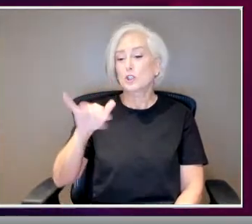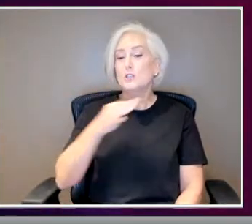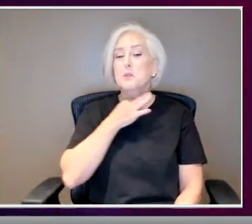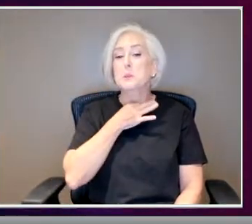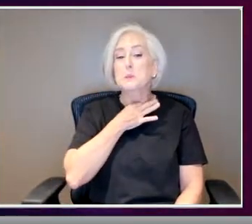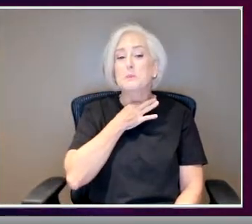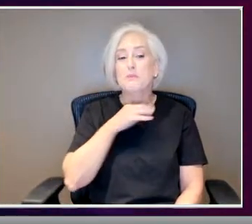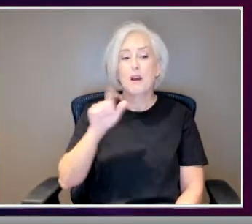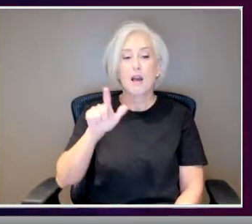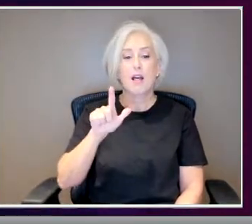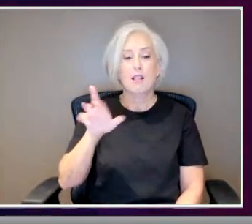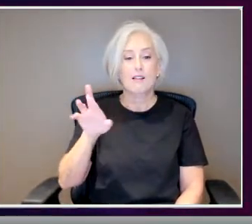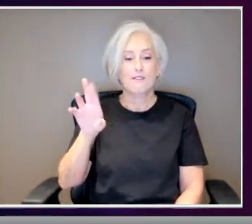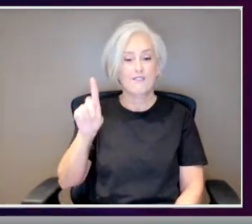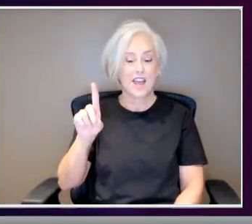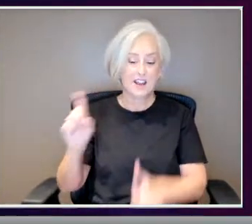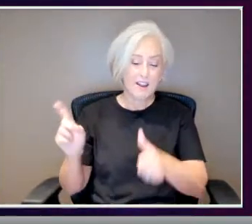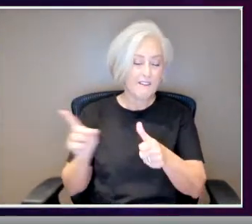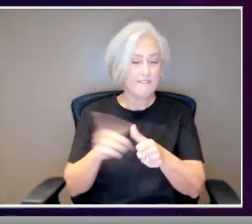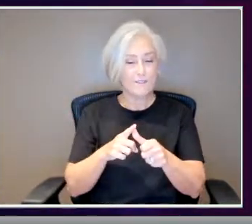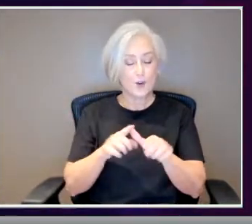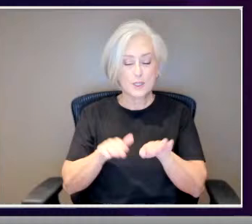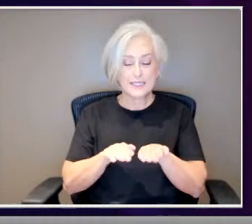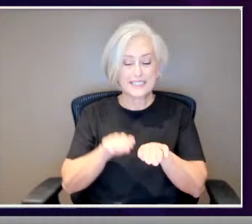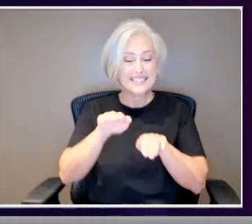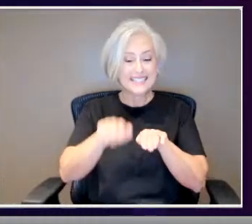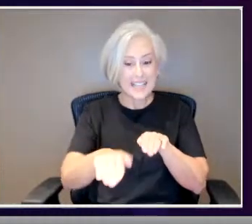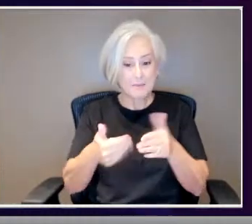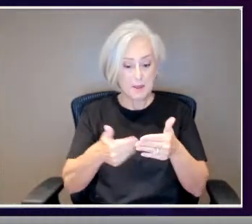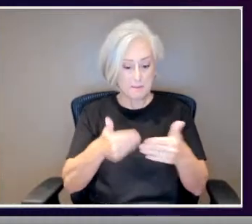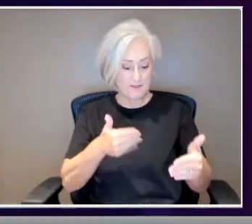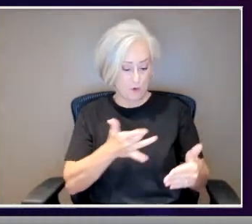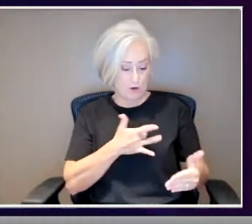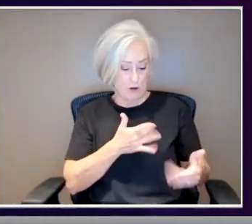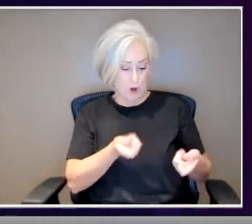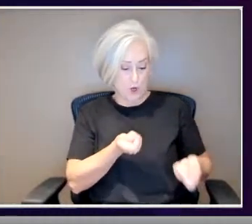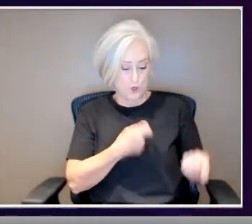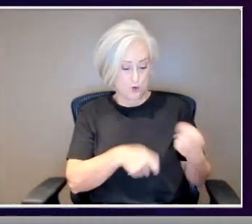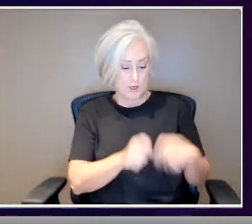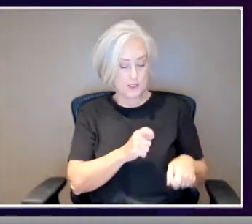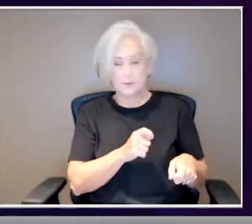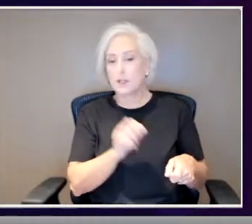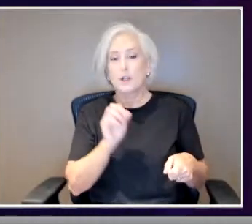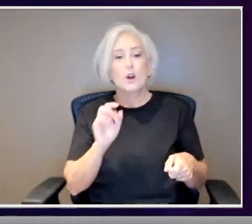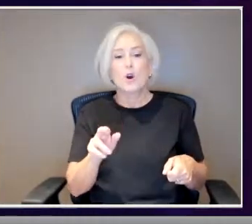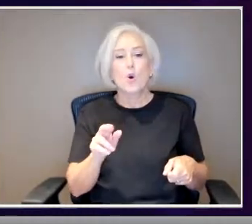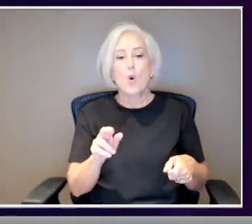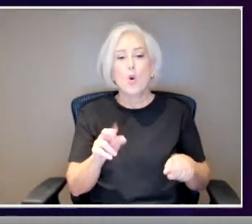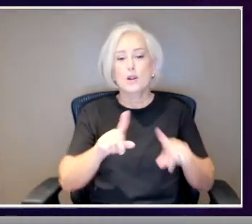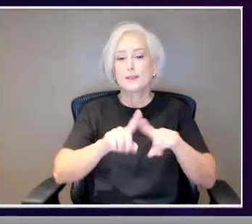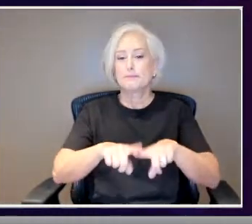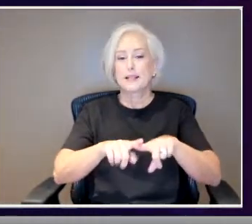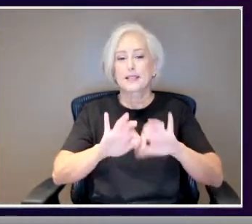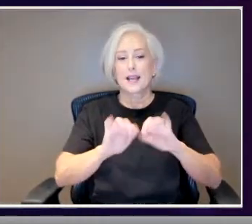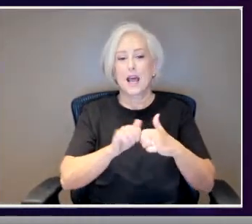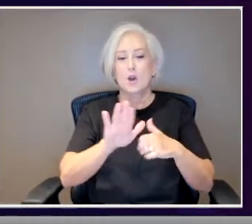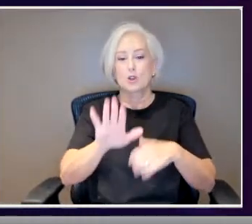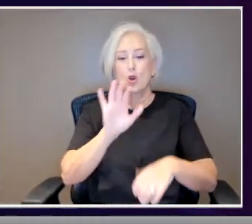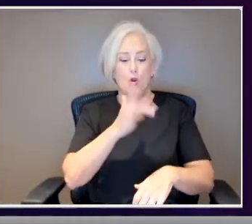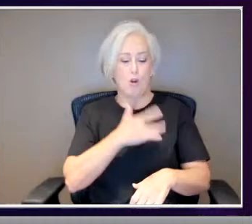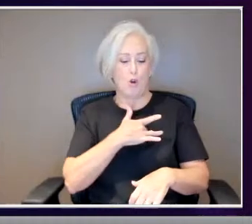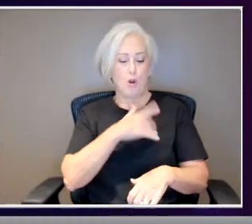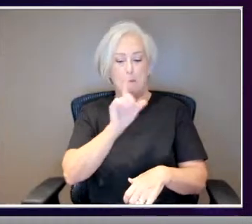LVADs a first step prior to a transplant, or sometimes is it just how your heart needs to work now? Dr.